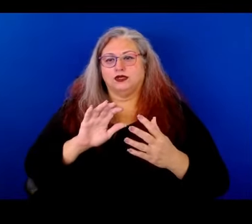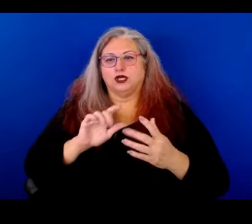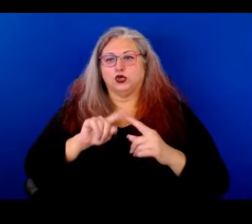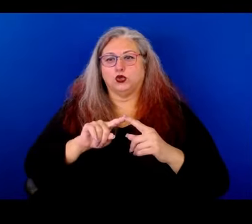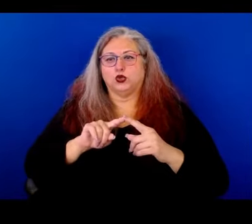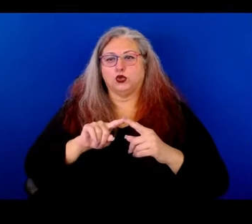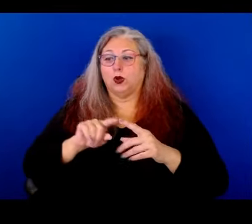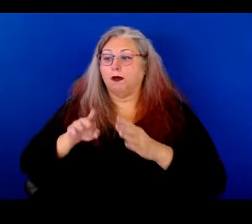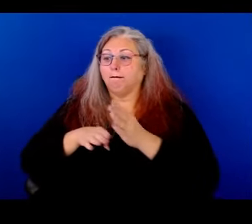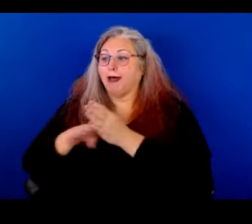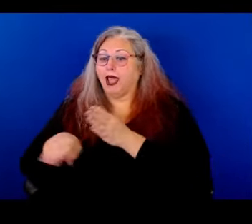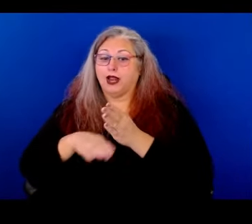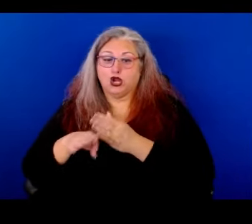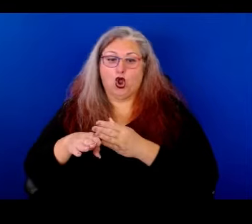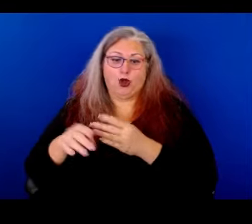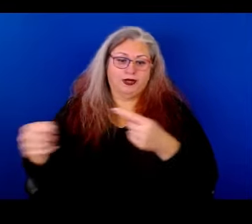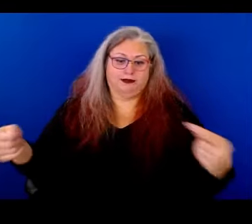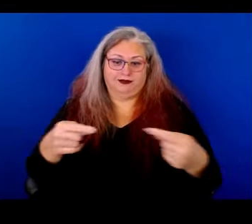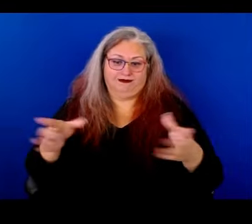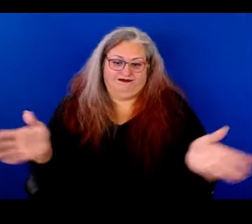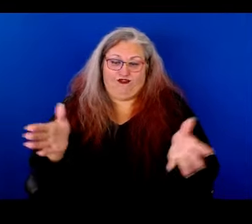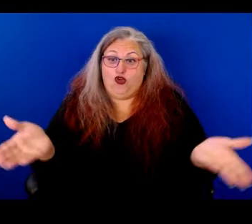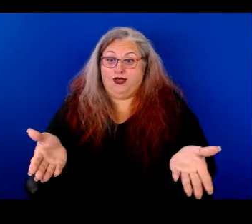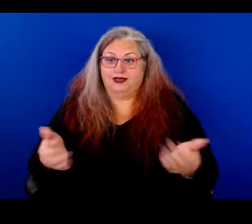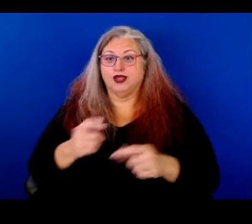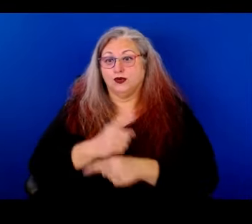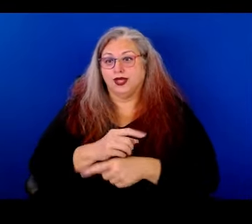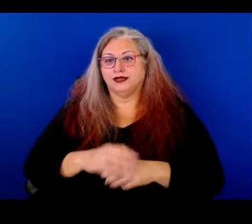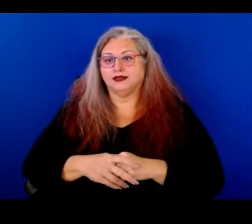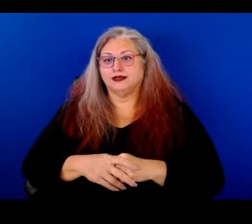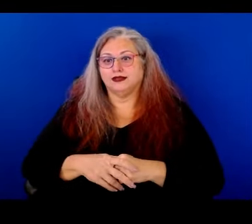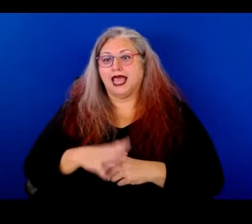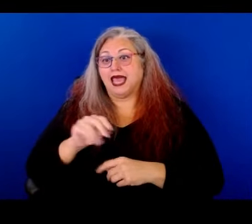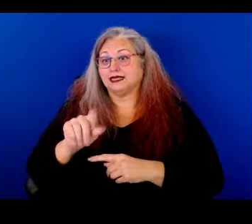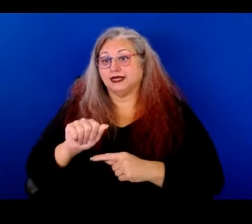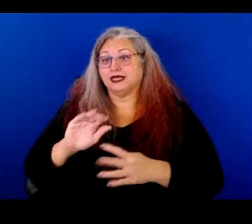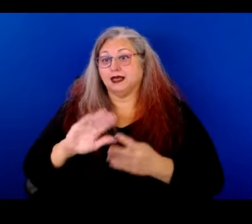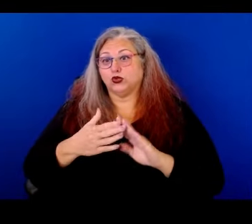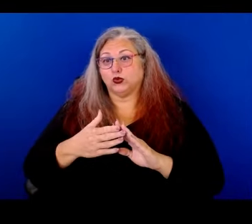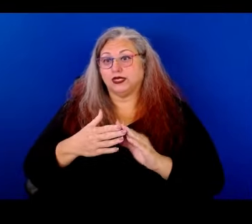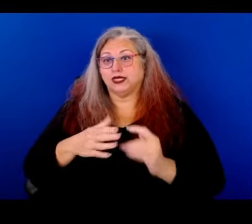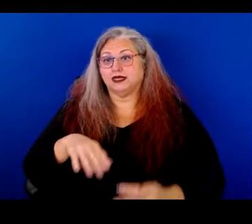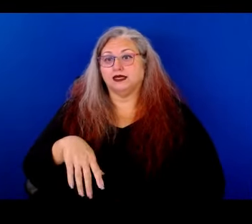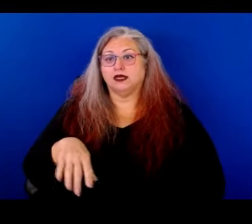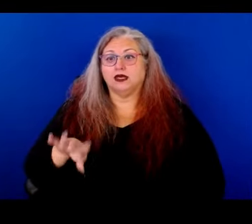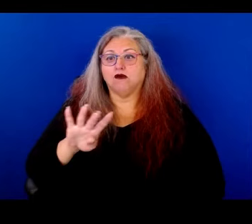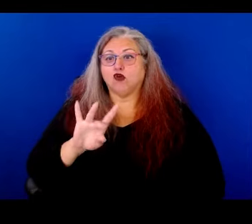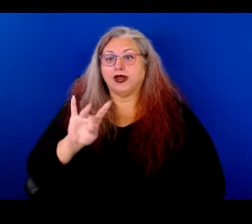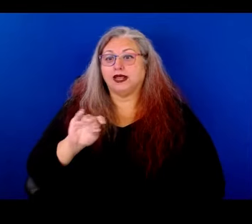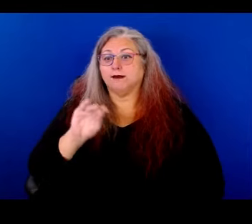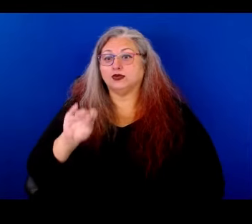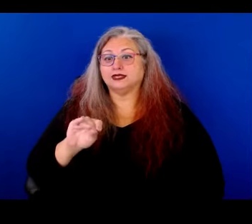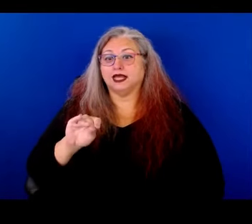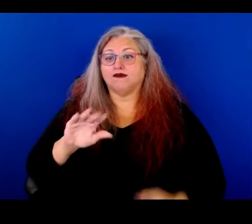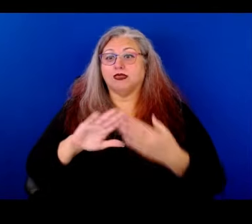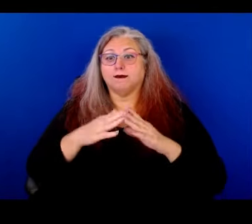pit minority communities against each other, right? Like in the disability community, 48%